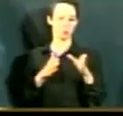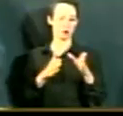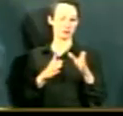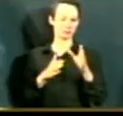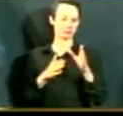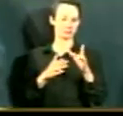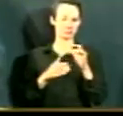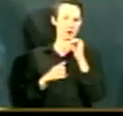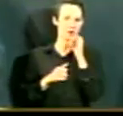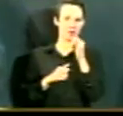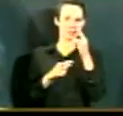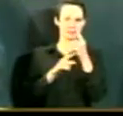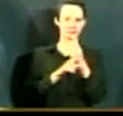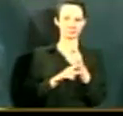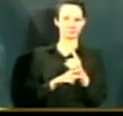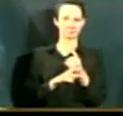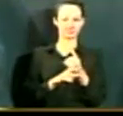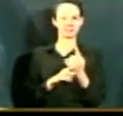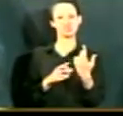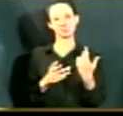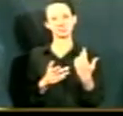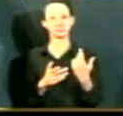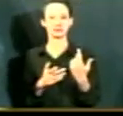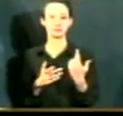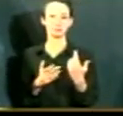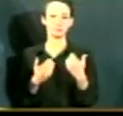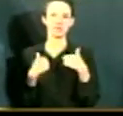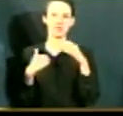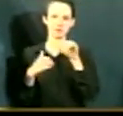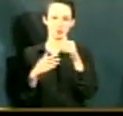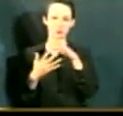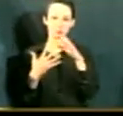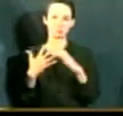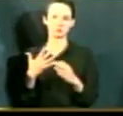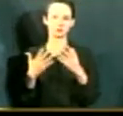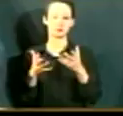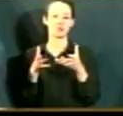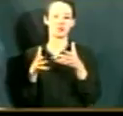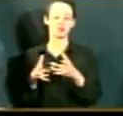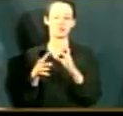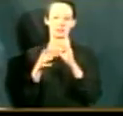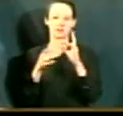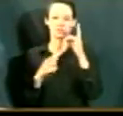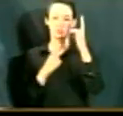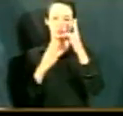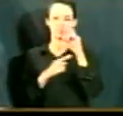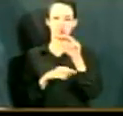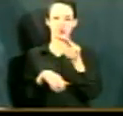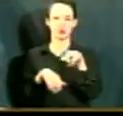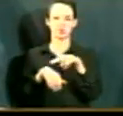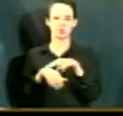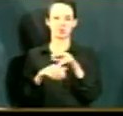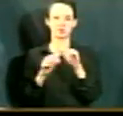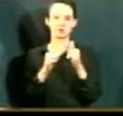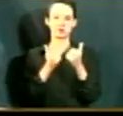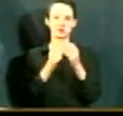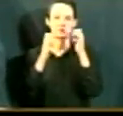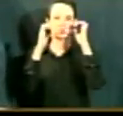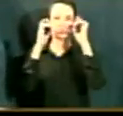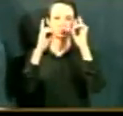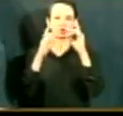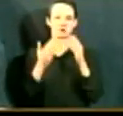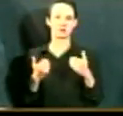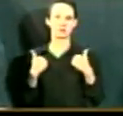And so I, of course, plan to support this, but I just want to leave some folks with a thought from the National Association for the Education of Young